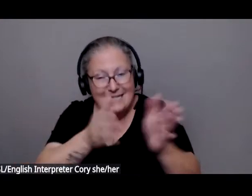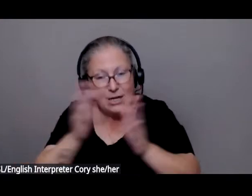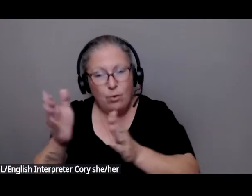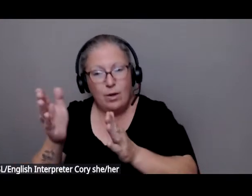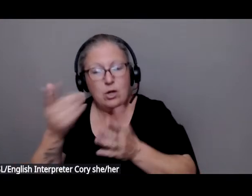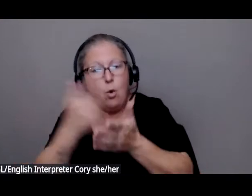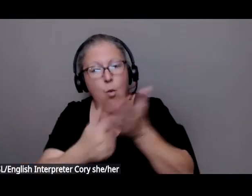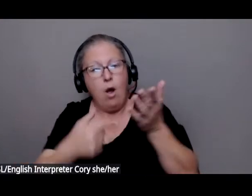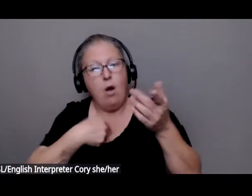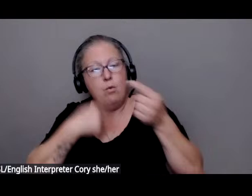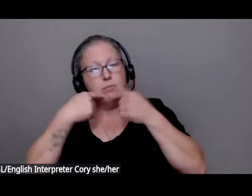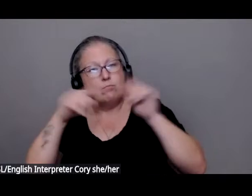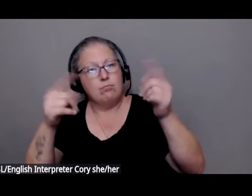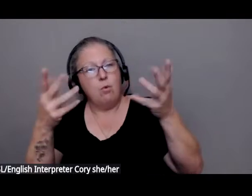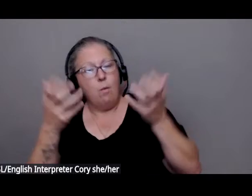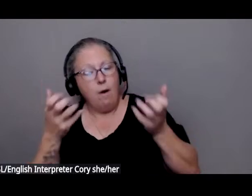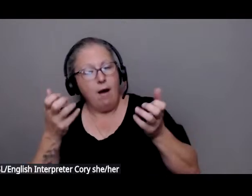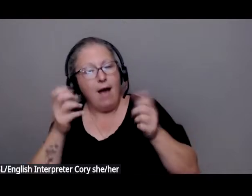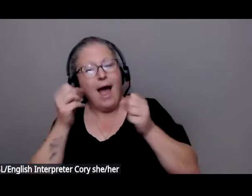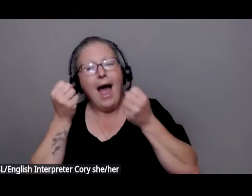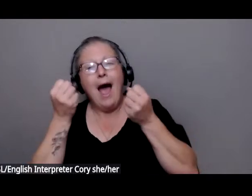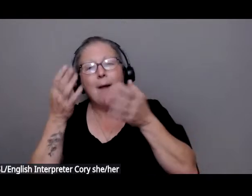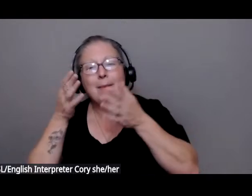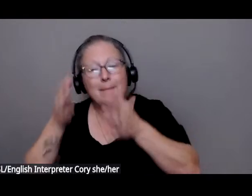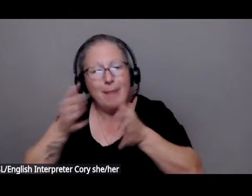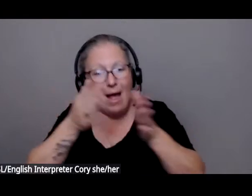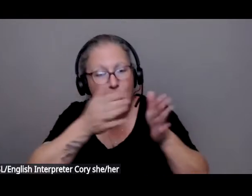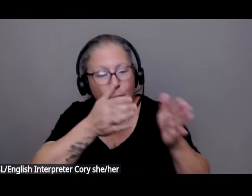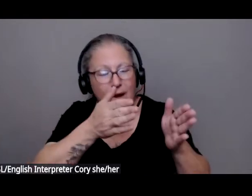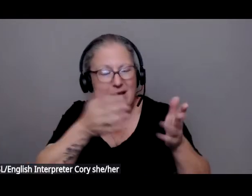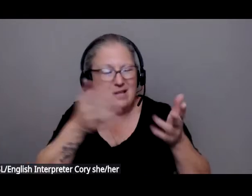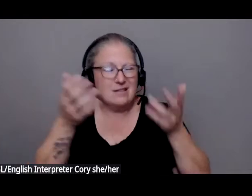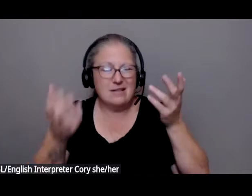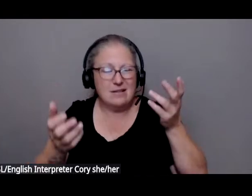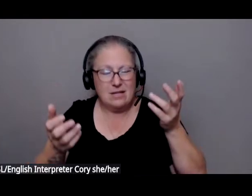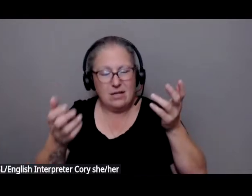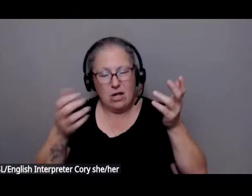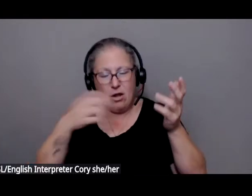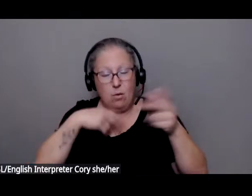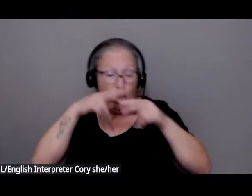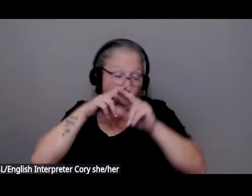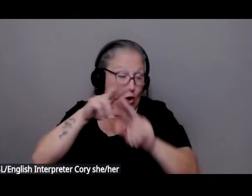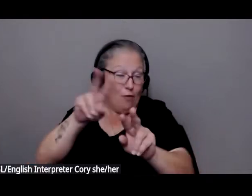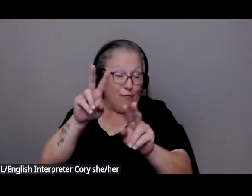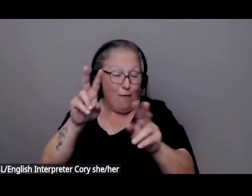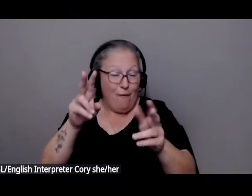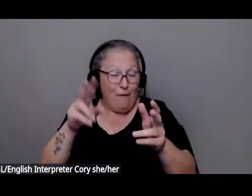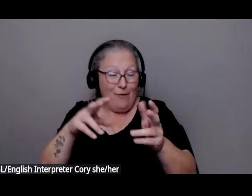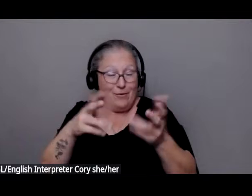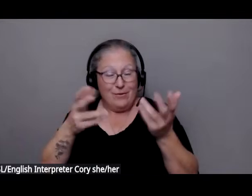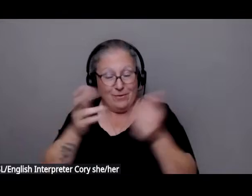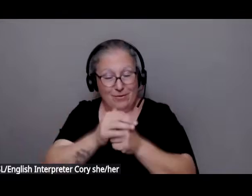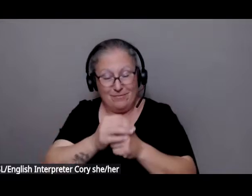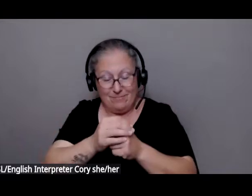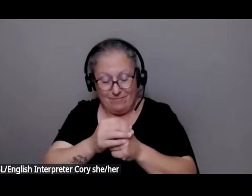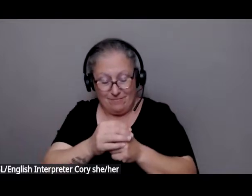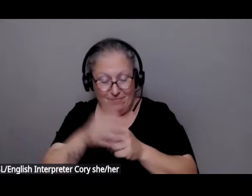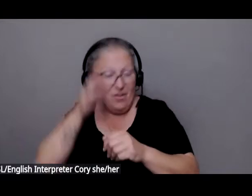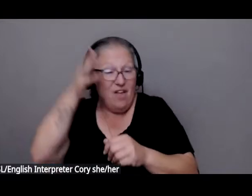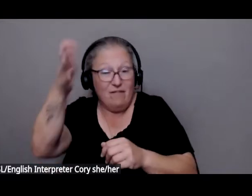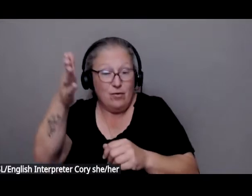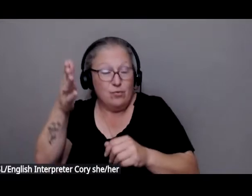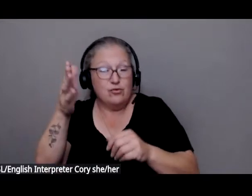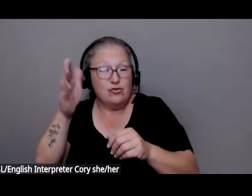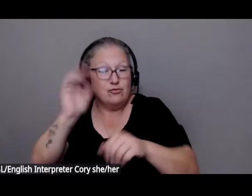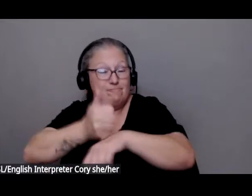to accomplish, the number of pathways. It's just, we look forward to, to future developments